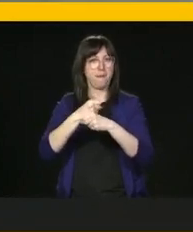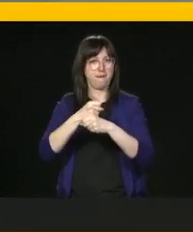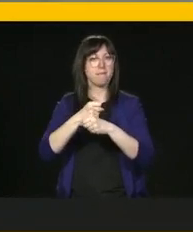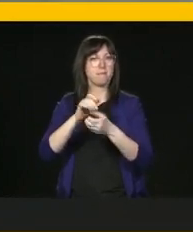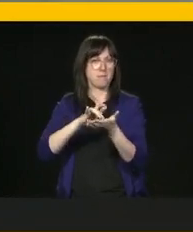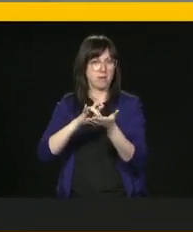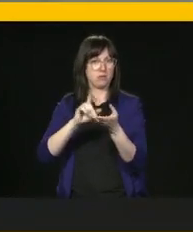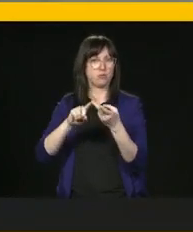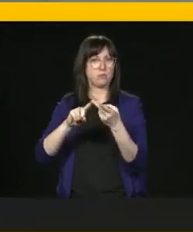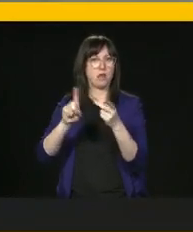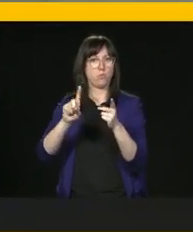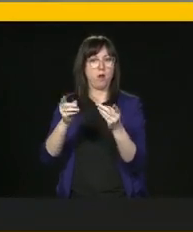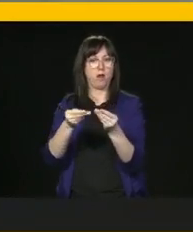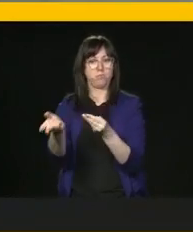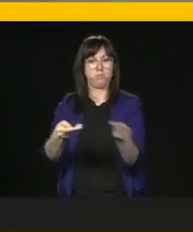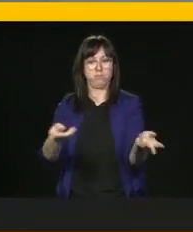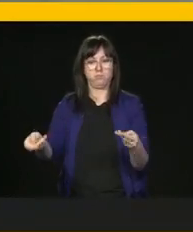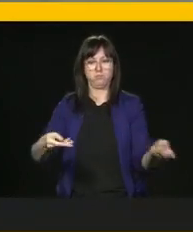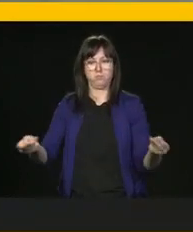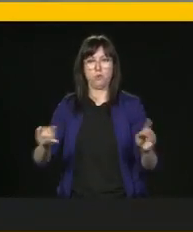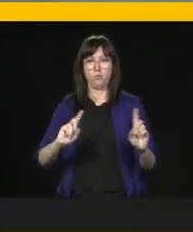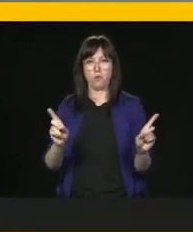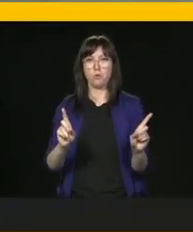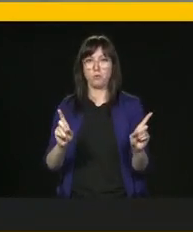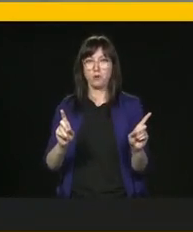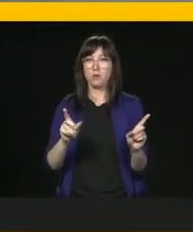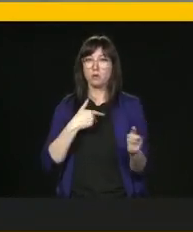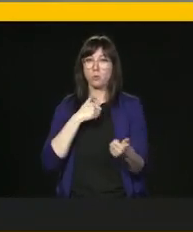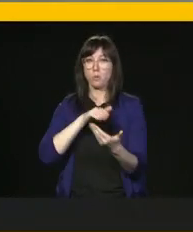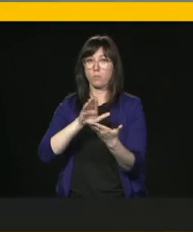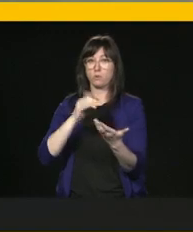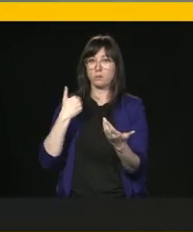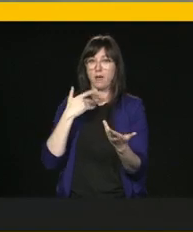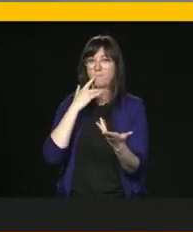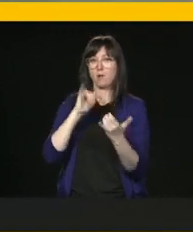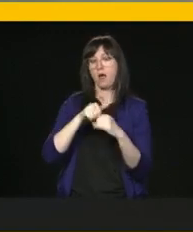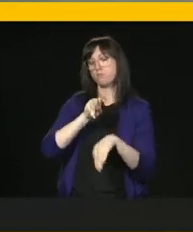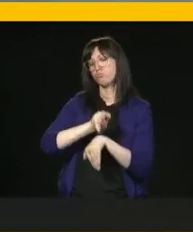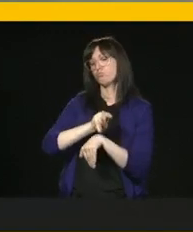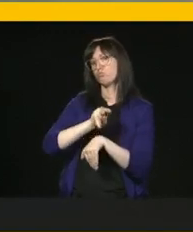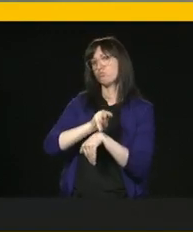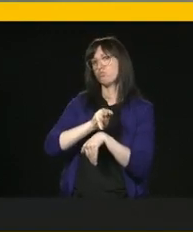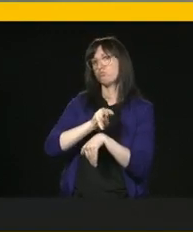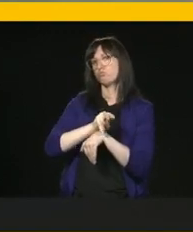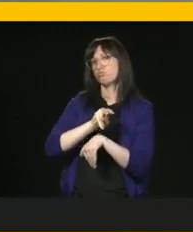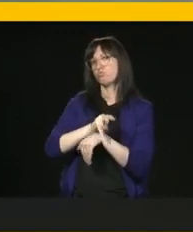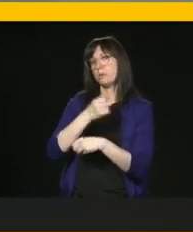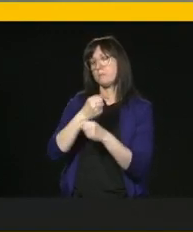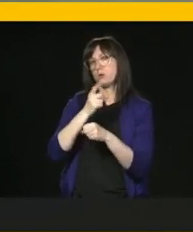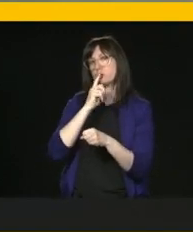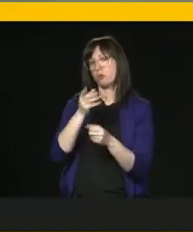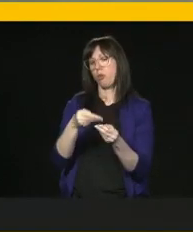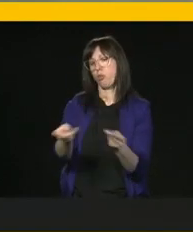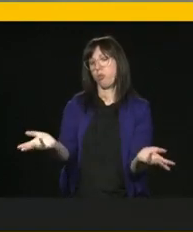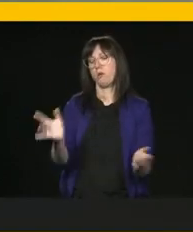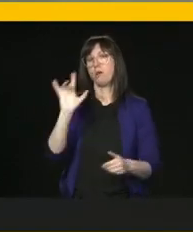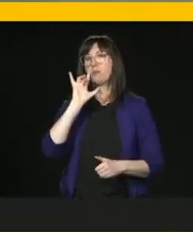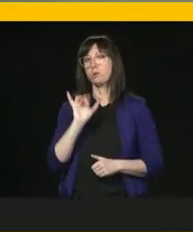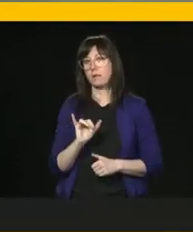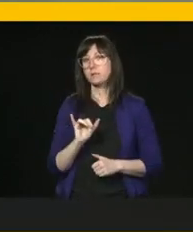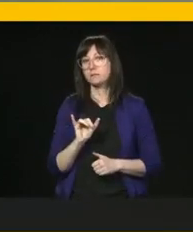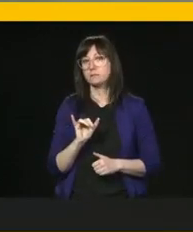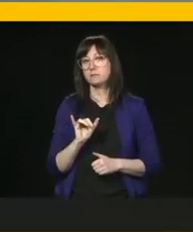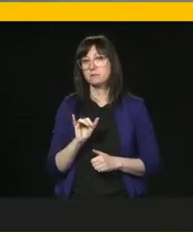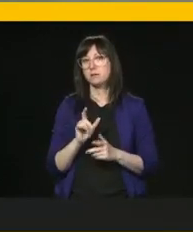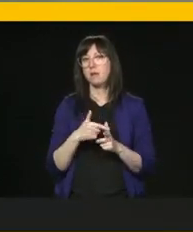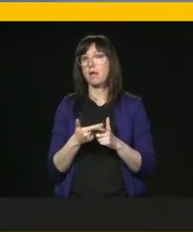are mechanisms to actually monitor to see what the distribution looks like and then be able to actually do something about it. So I think